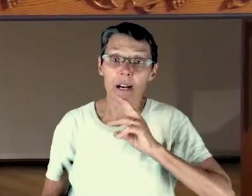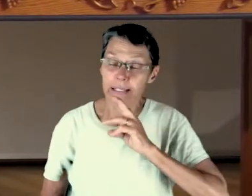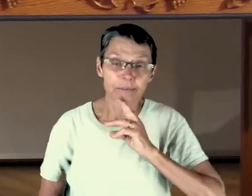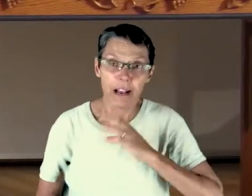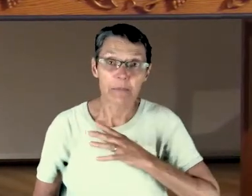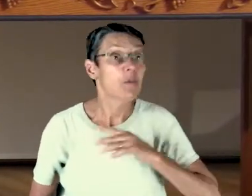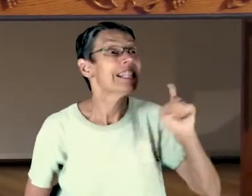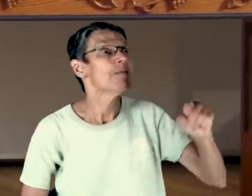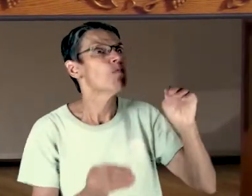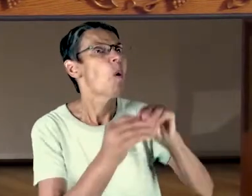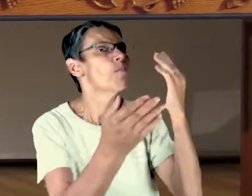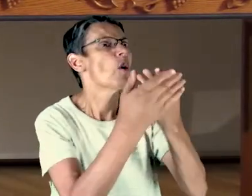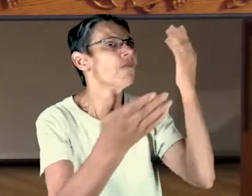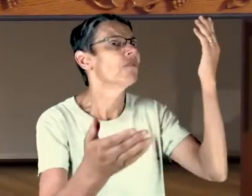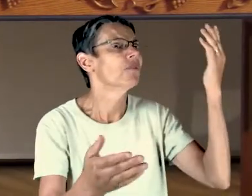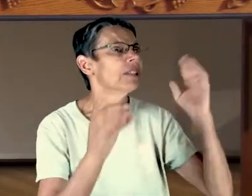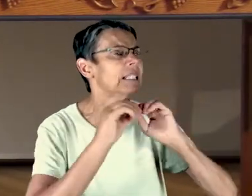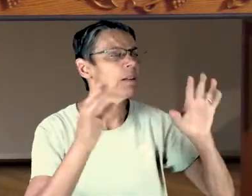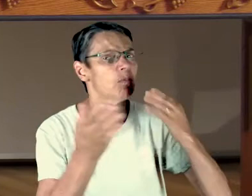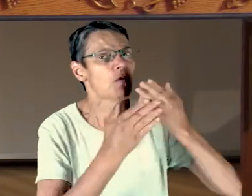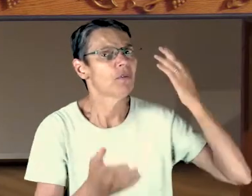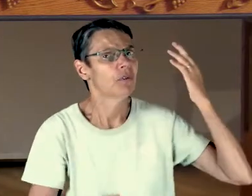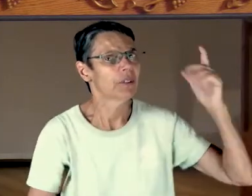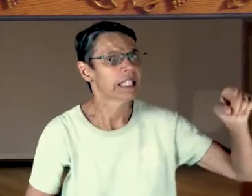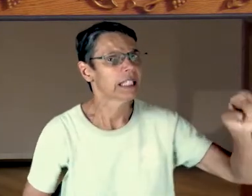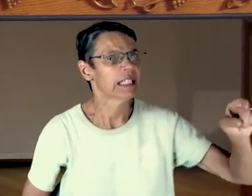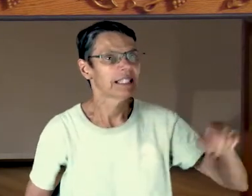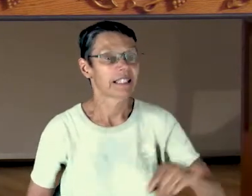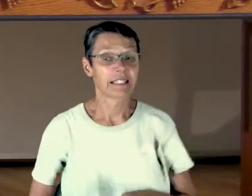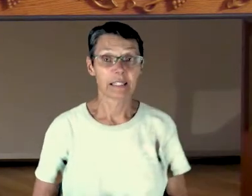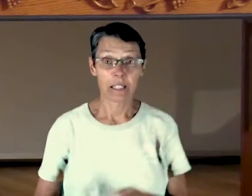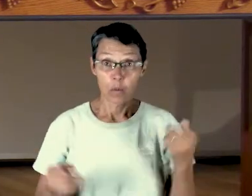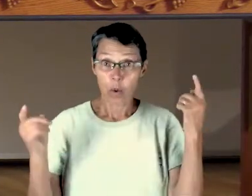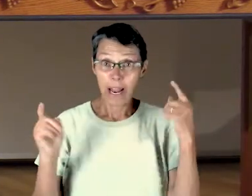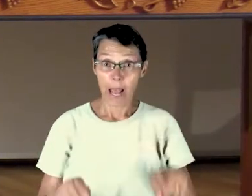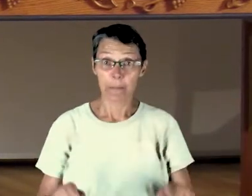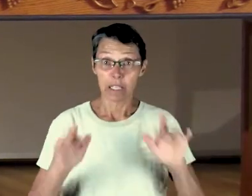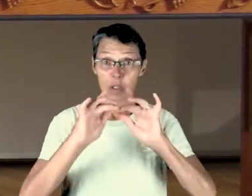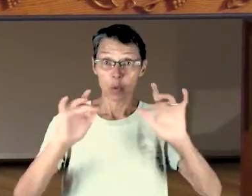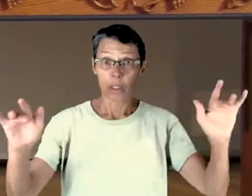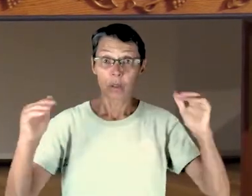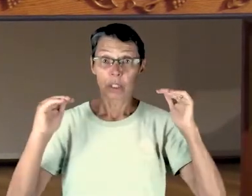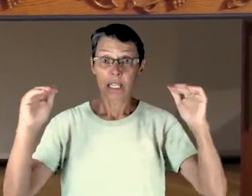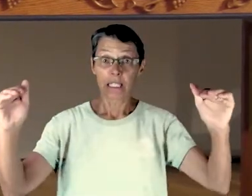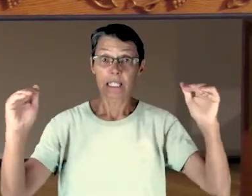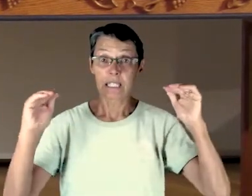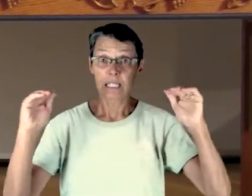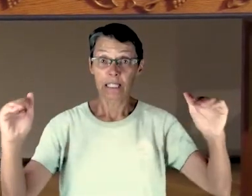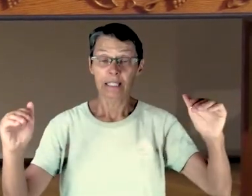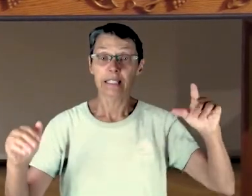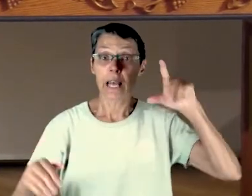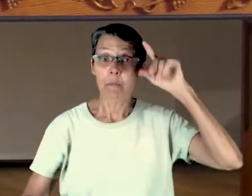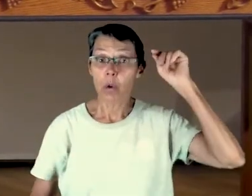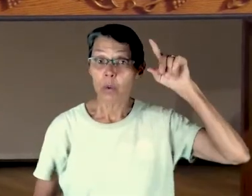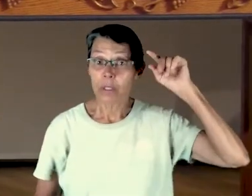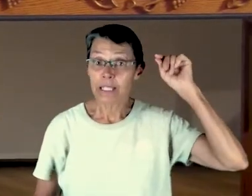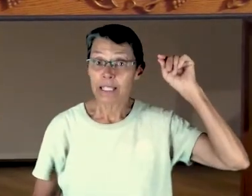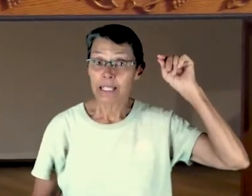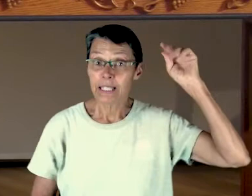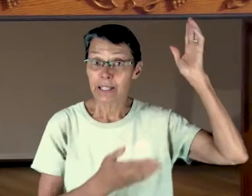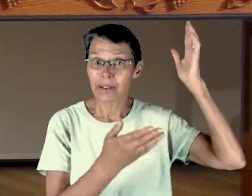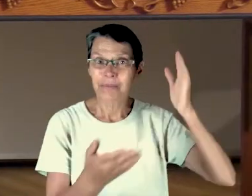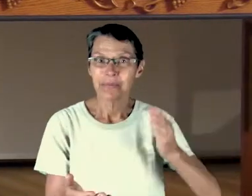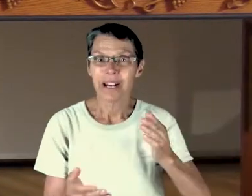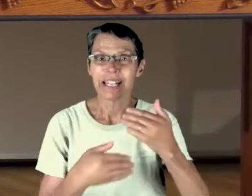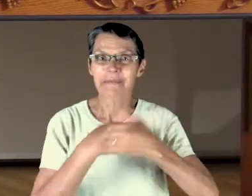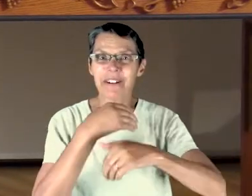know this time. We really need to know. You see, what happened in the wilderness is that Moses brought down